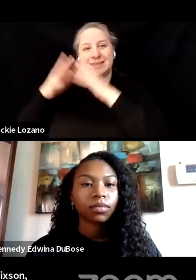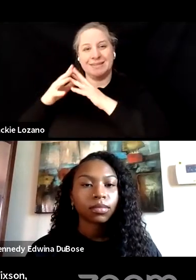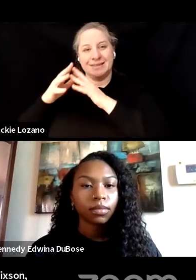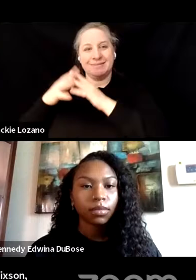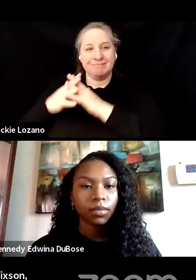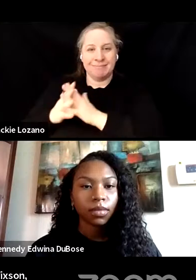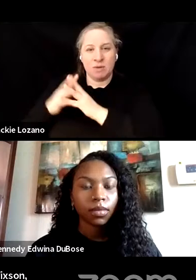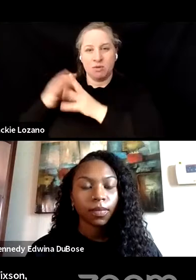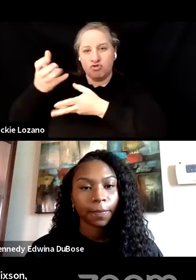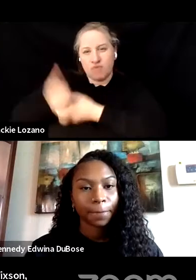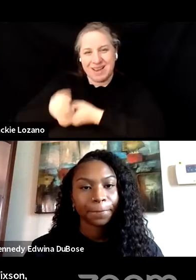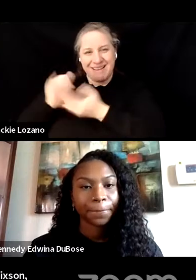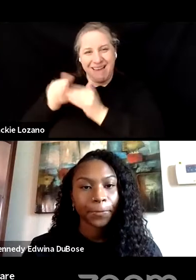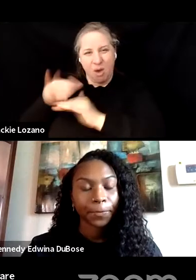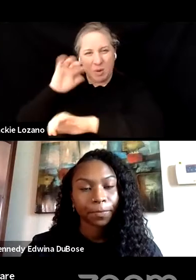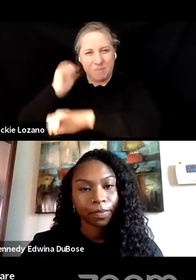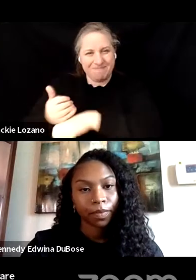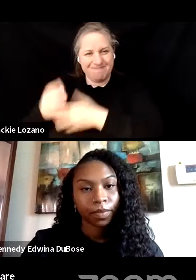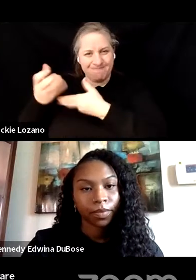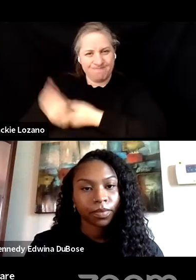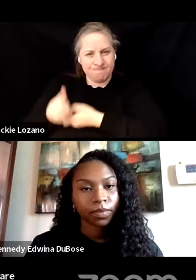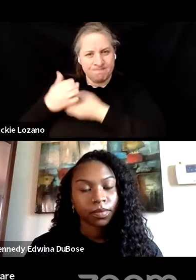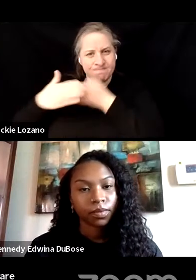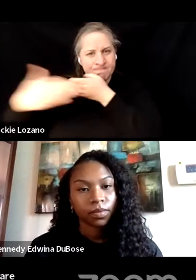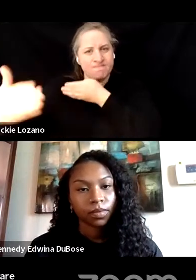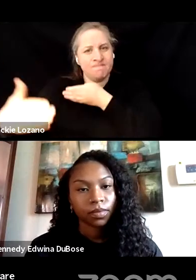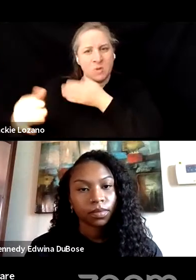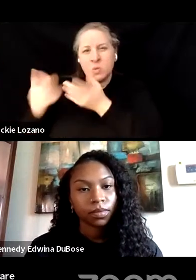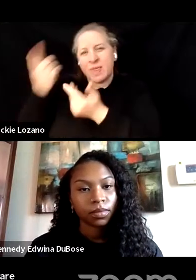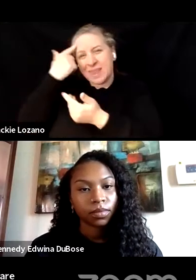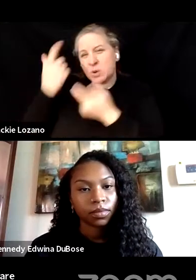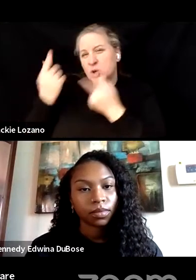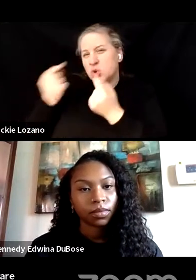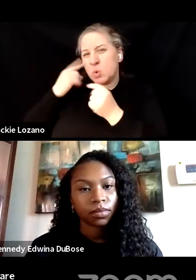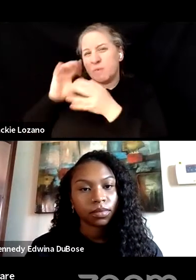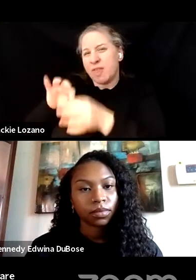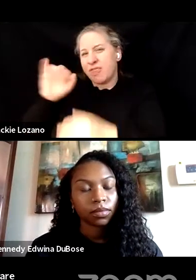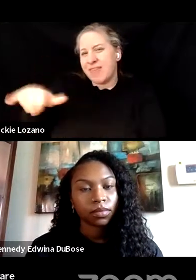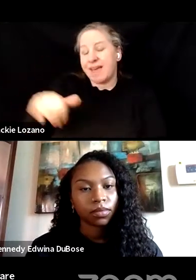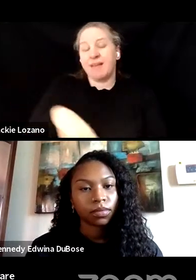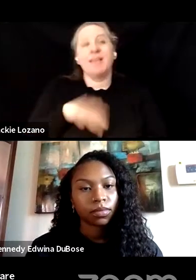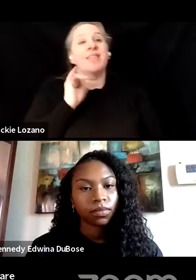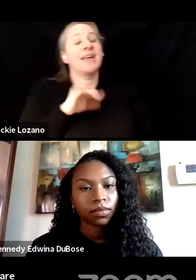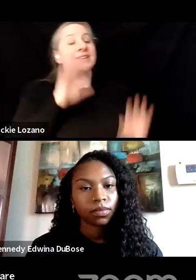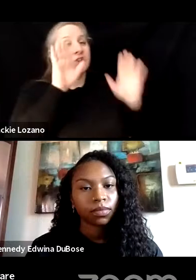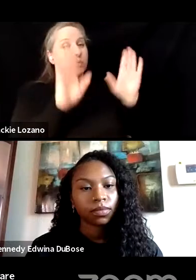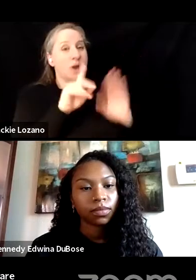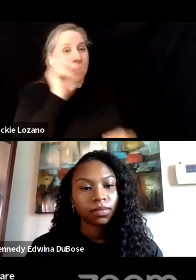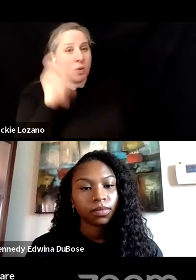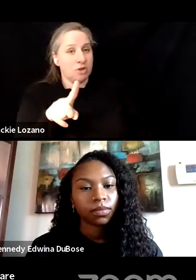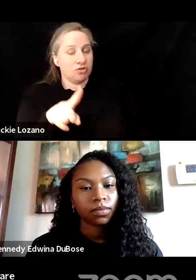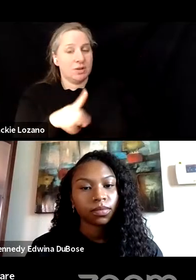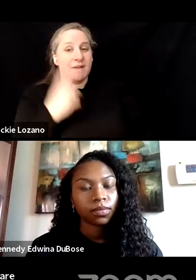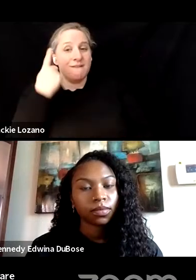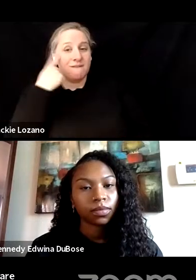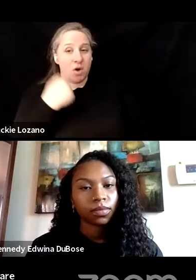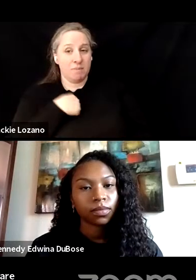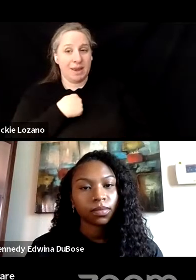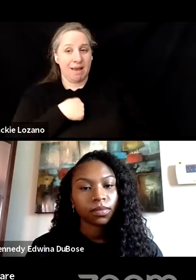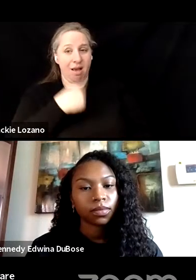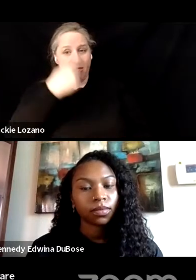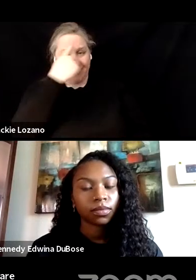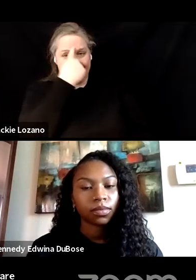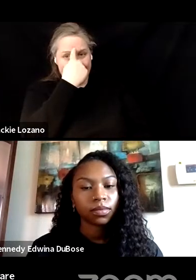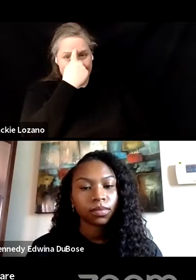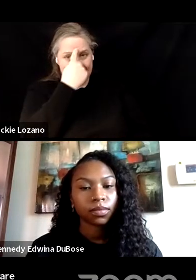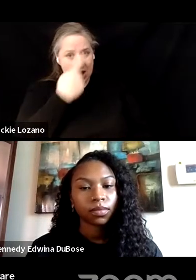together, what do you think we can do in that respect? That's a great question. For me, I think that